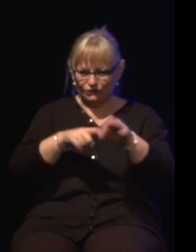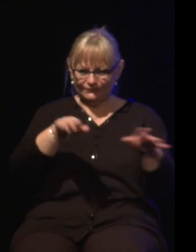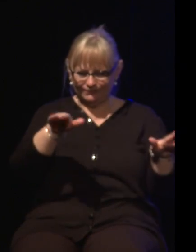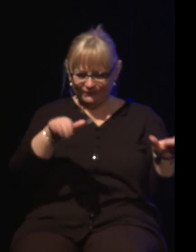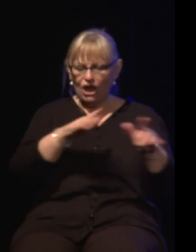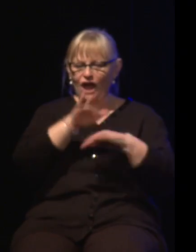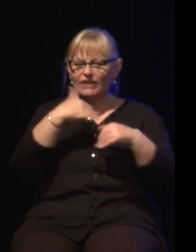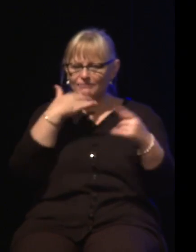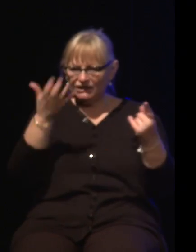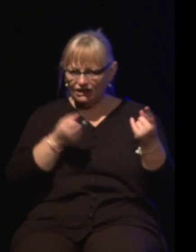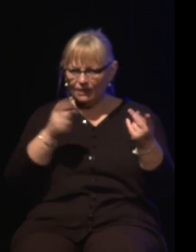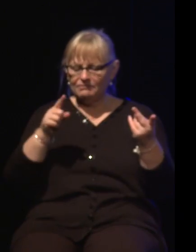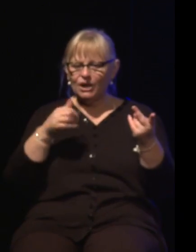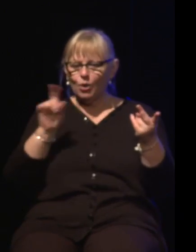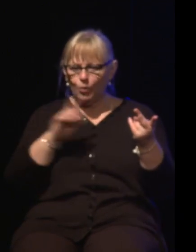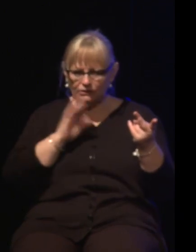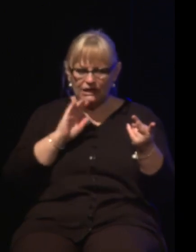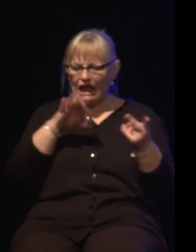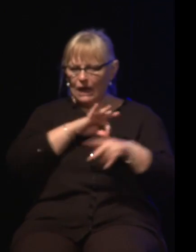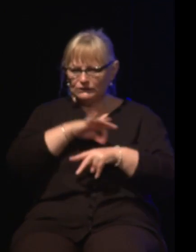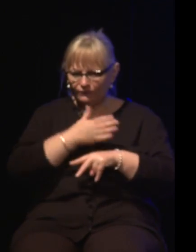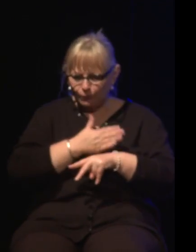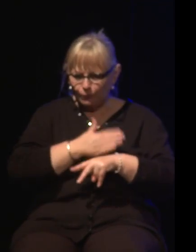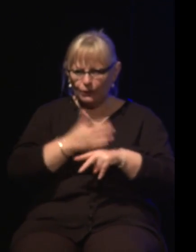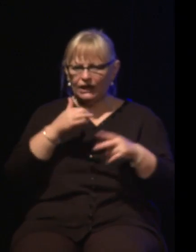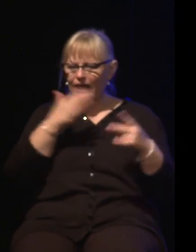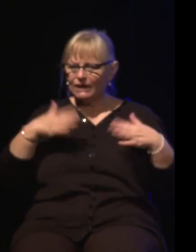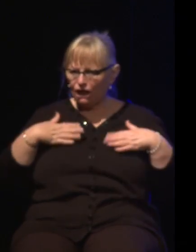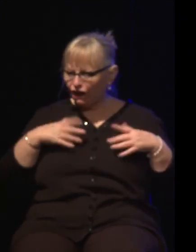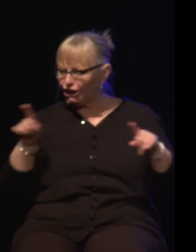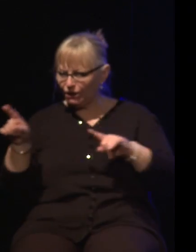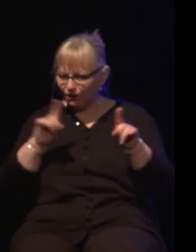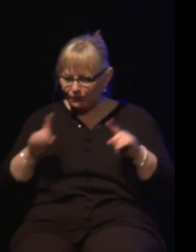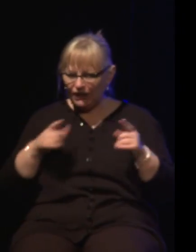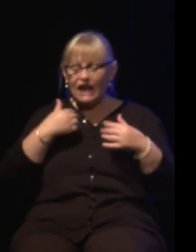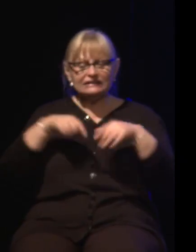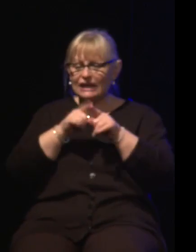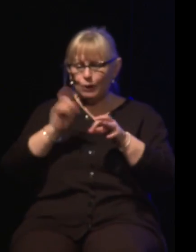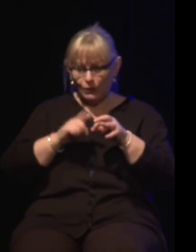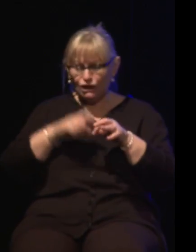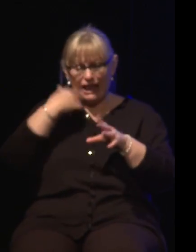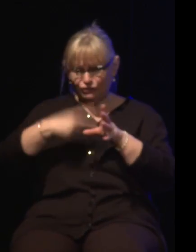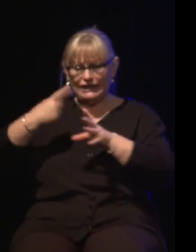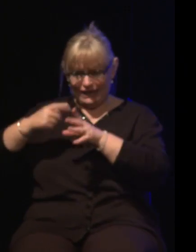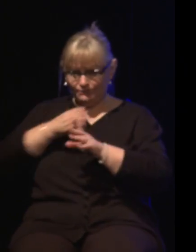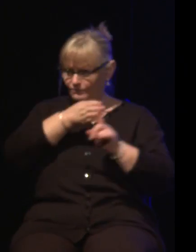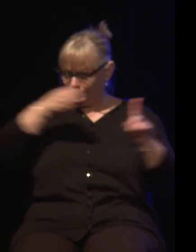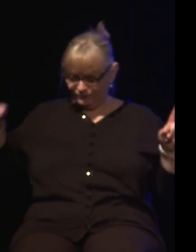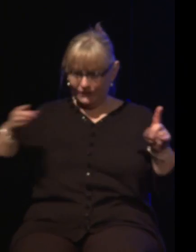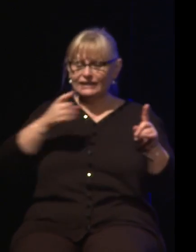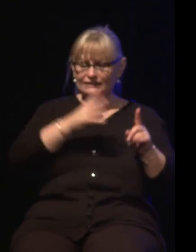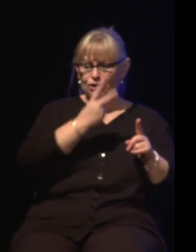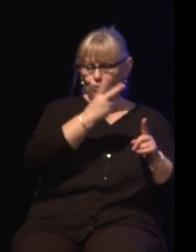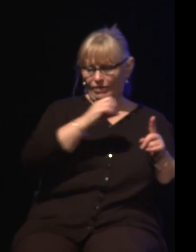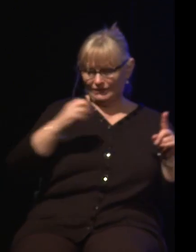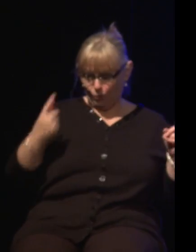their income, it asks them about their earnings, their hours of work, it asks them about their health, it asks them about their wealth, and a whole range of other things.